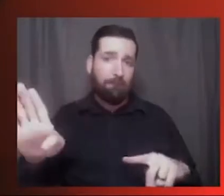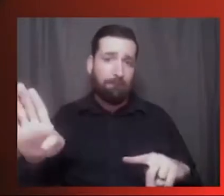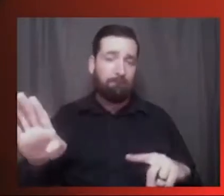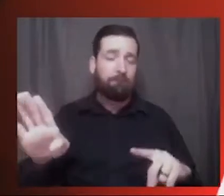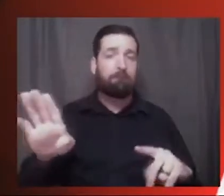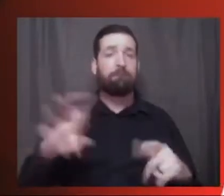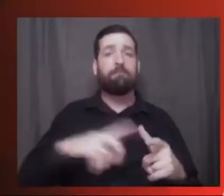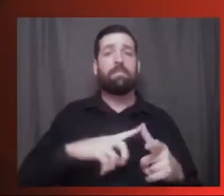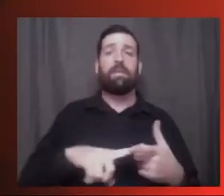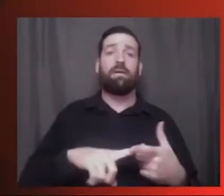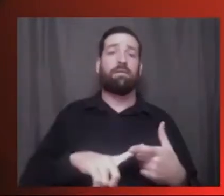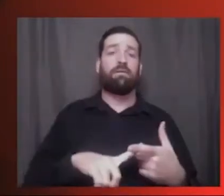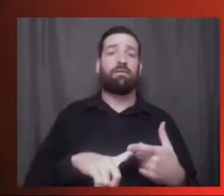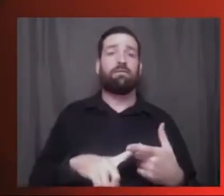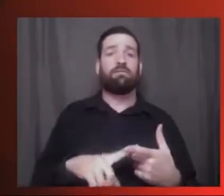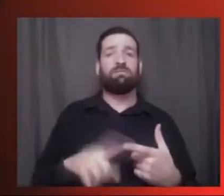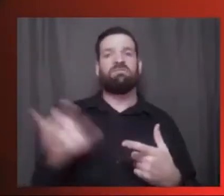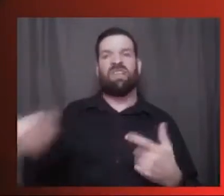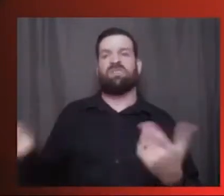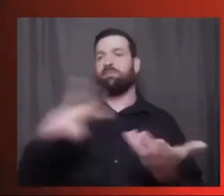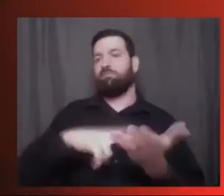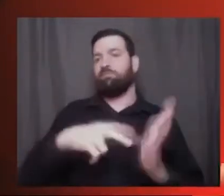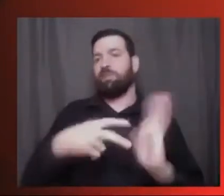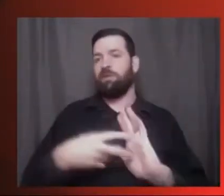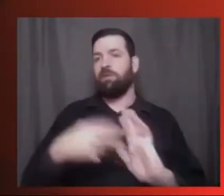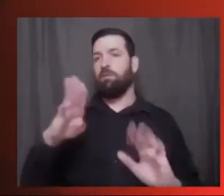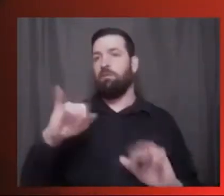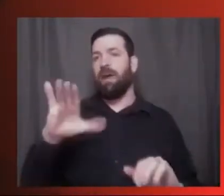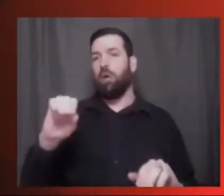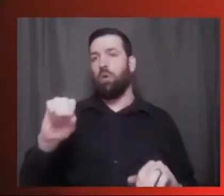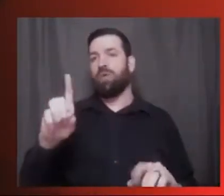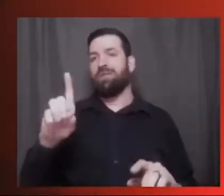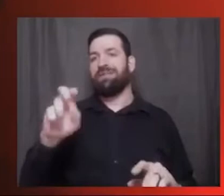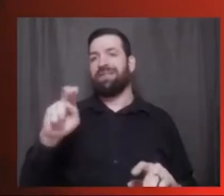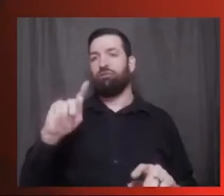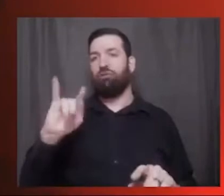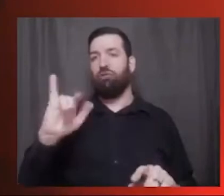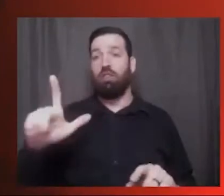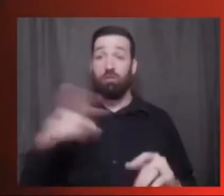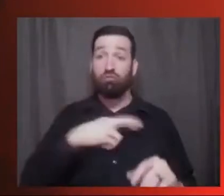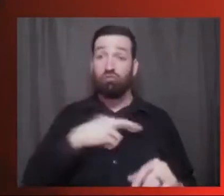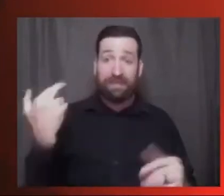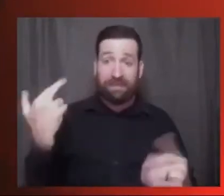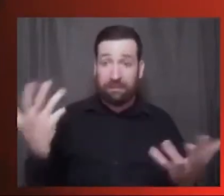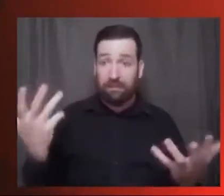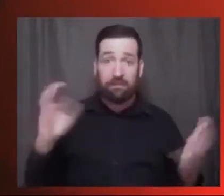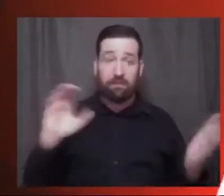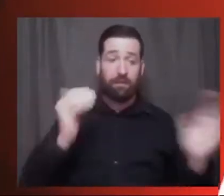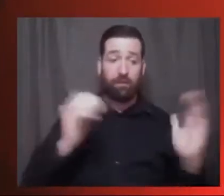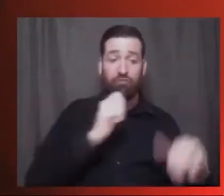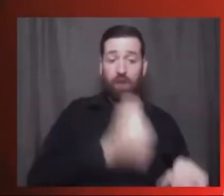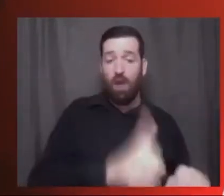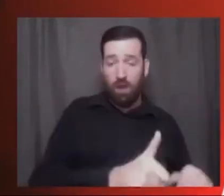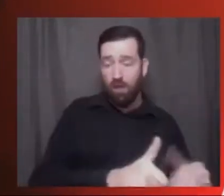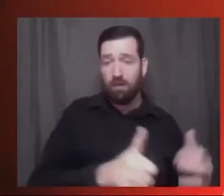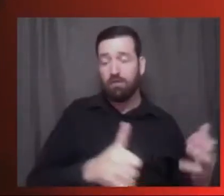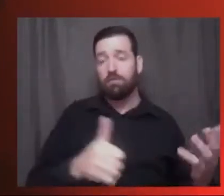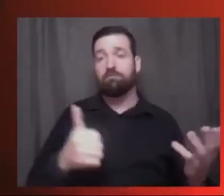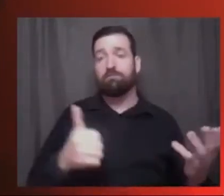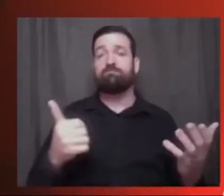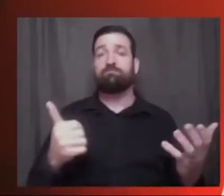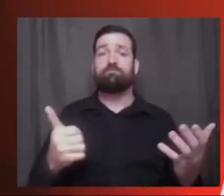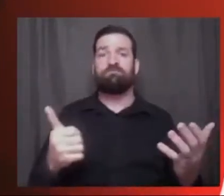So I think that's what they mean by bioidentical hormones. In terms of risks of bioidentical hormones versus non-bioidentical hormones, there's no good